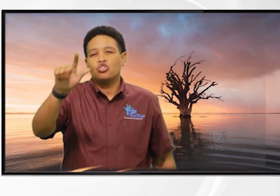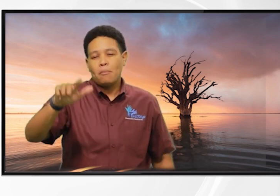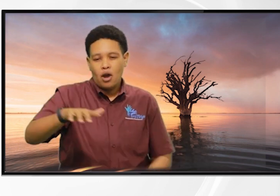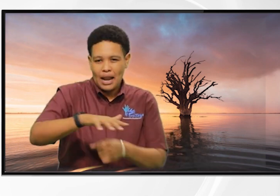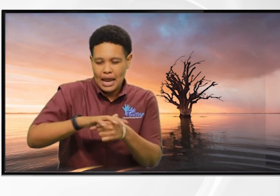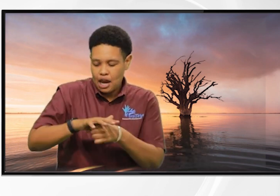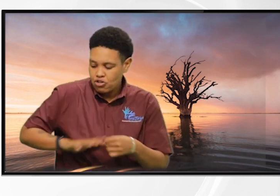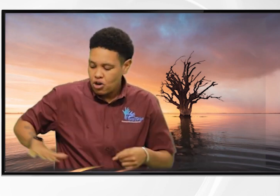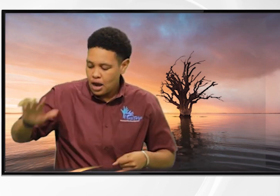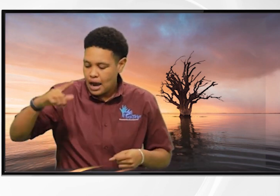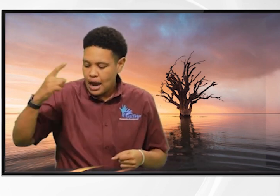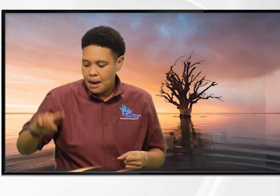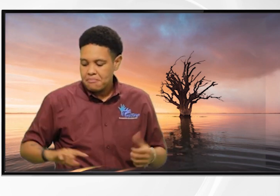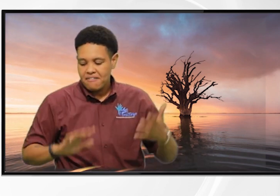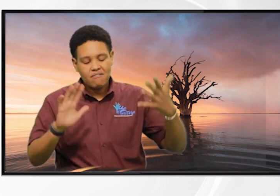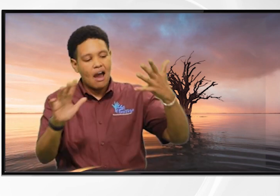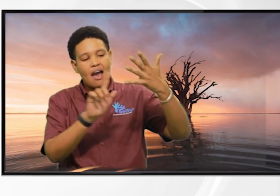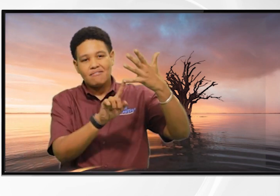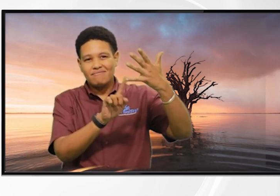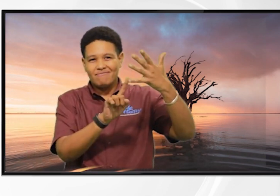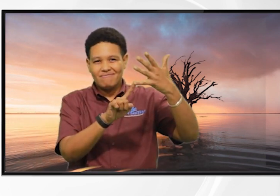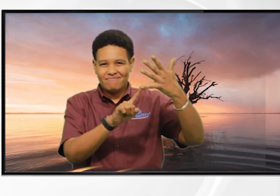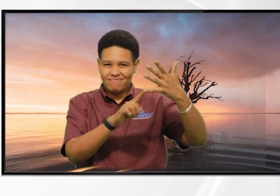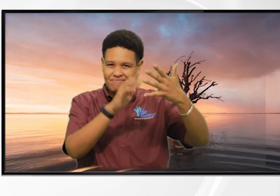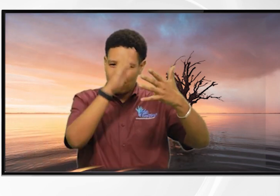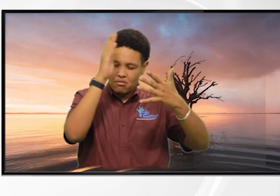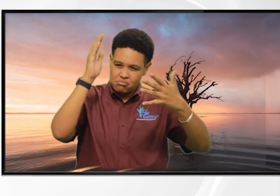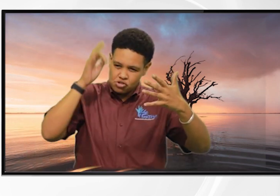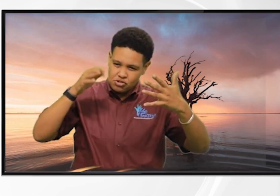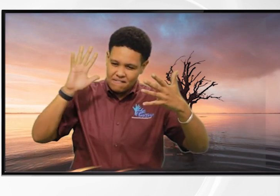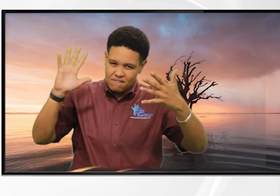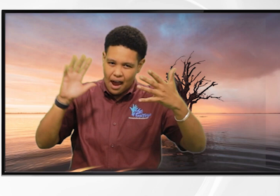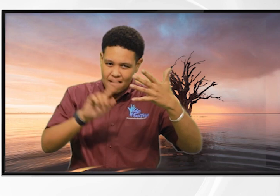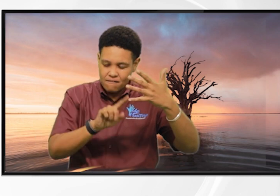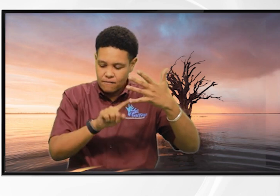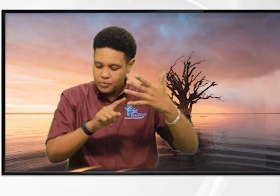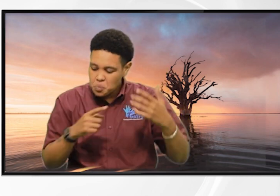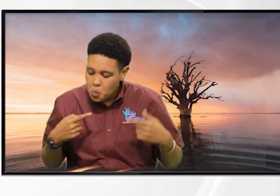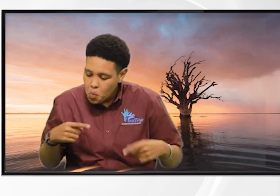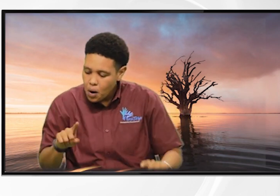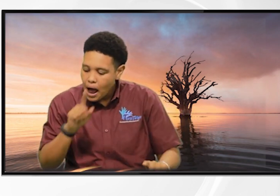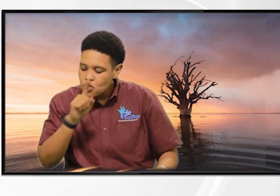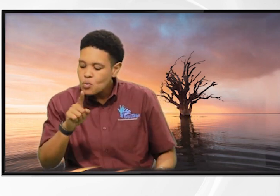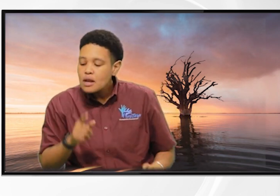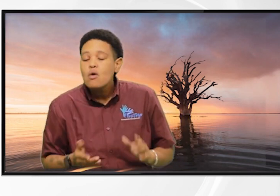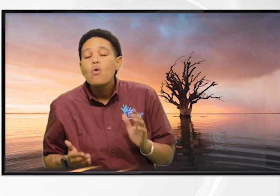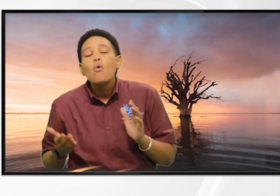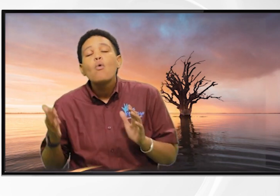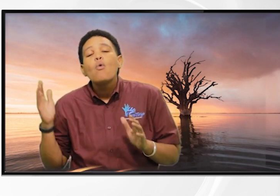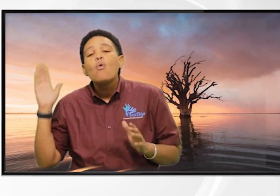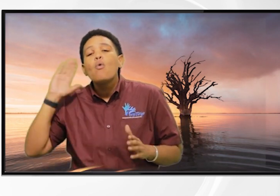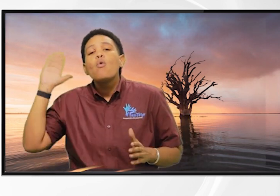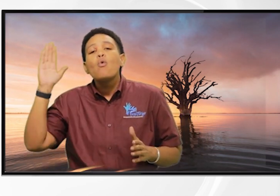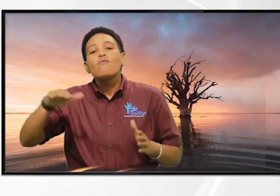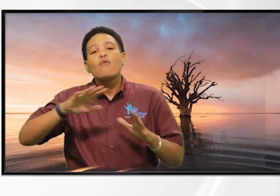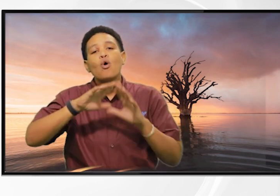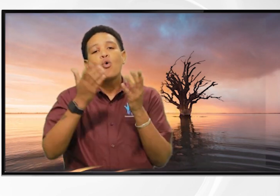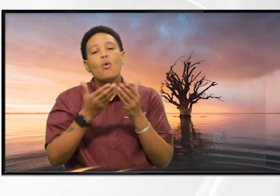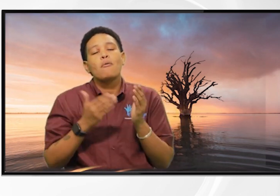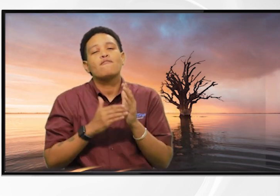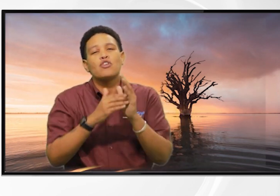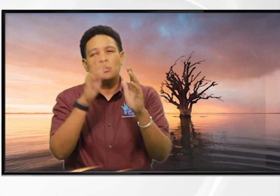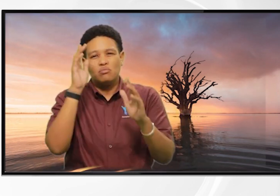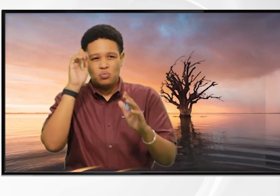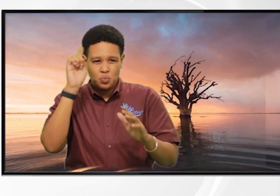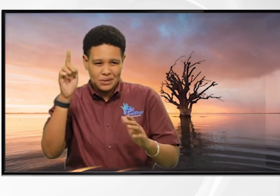regions. Conclusion 5. While it is likely that overall global frequency will either decrease